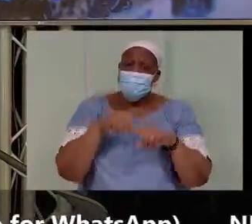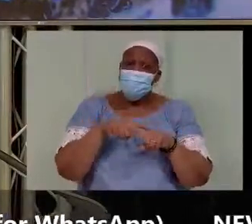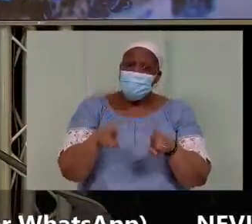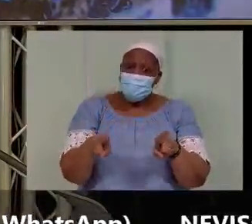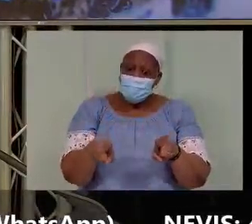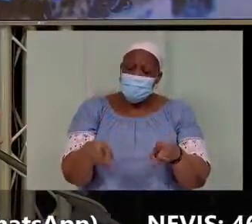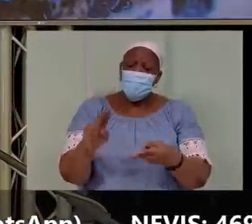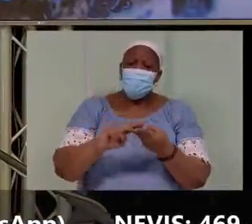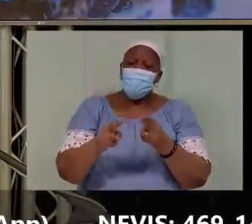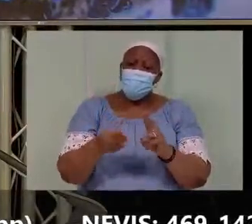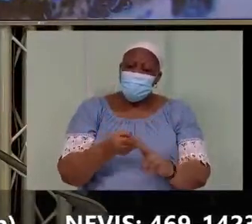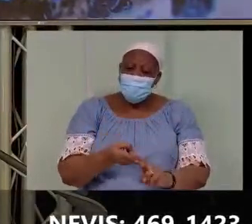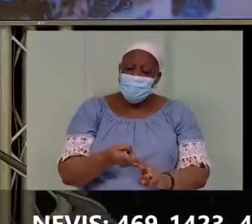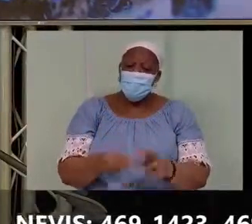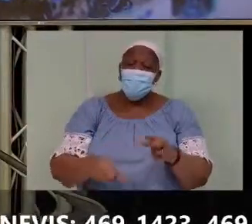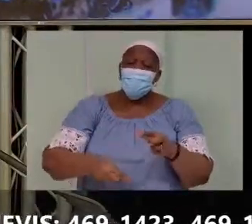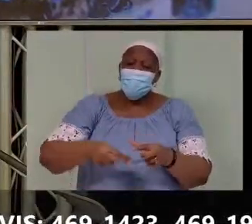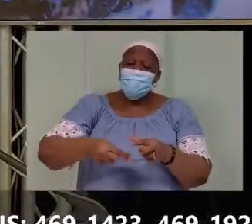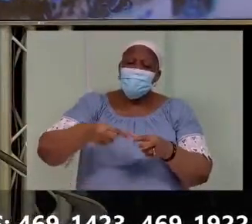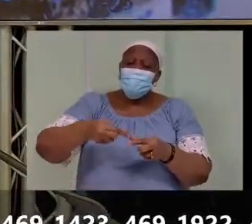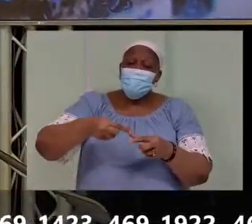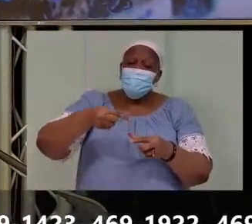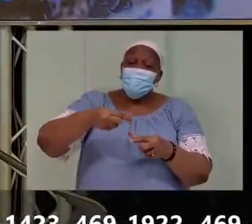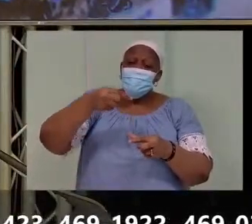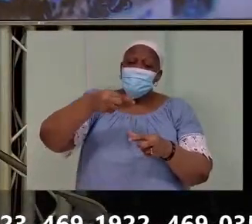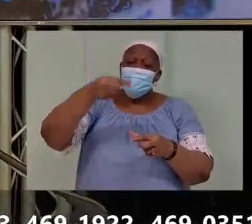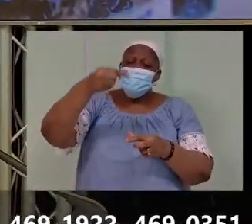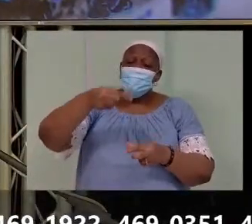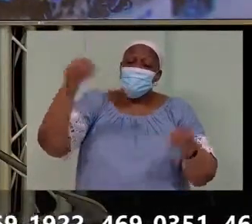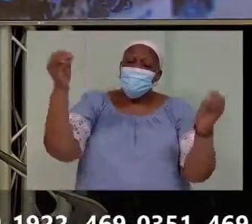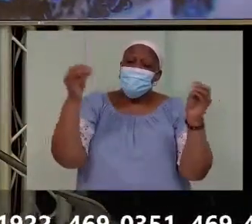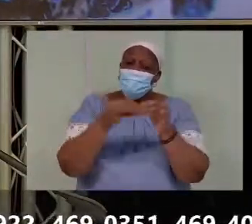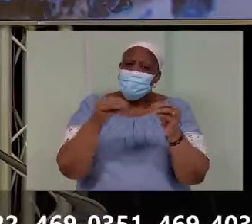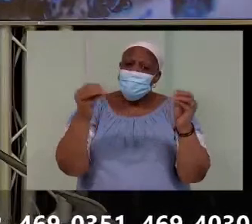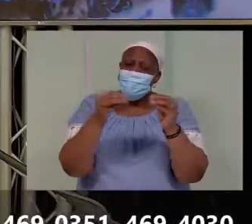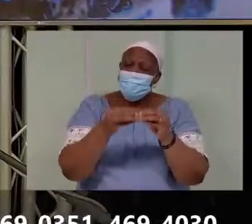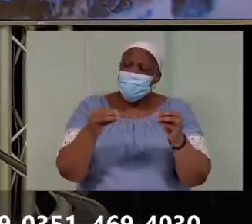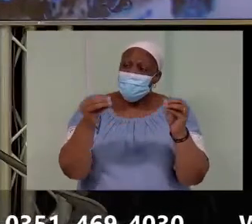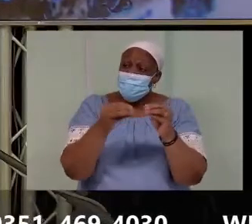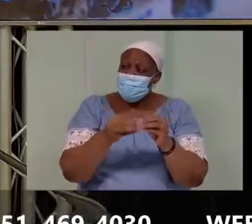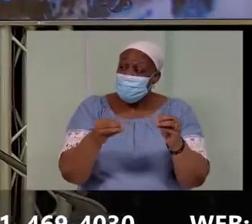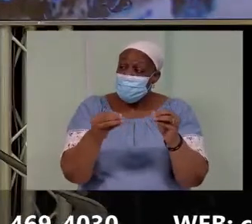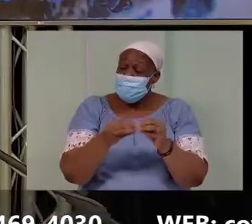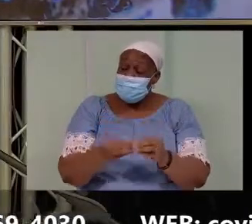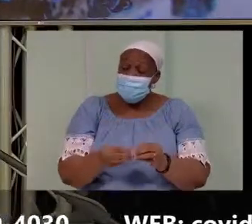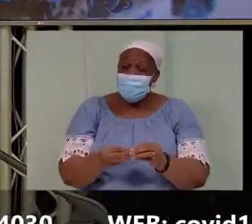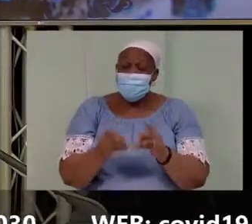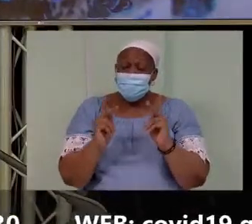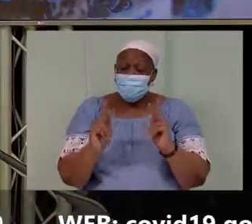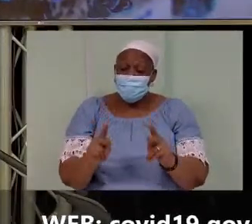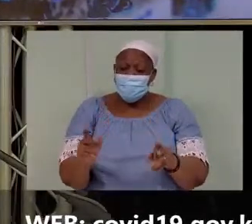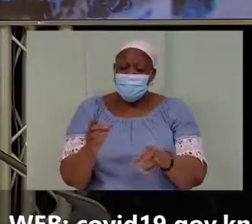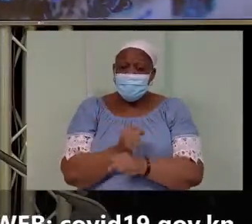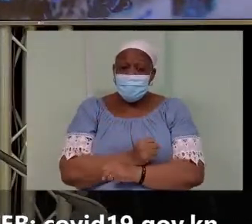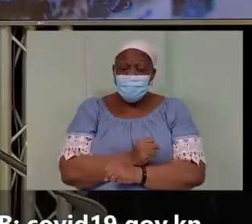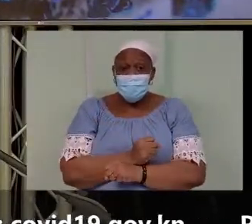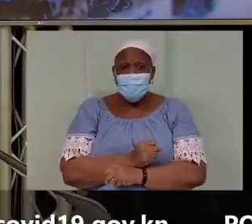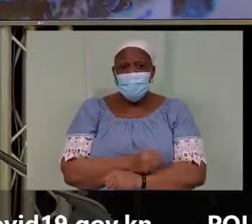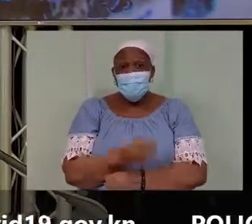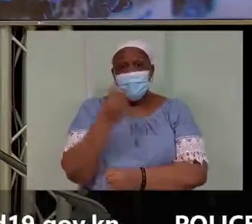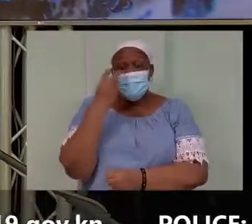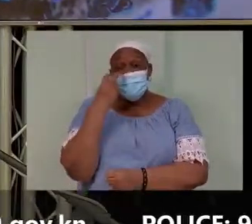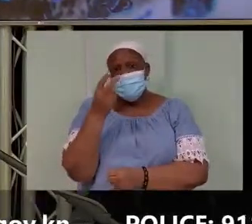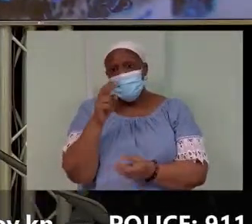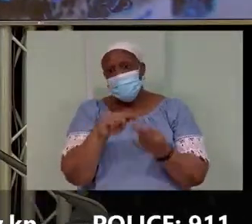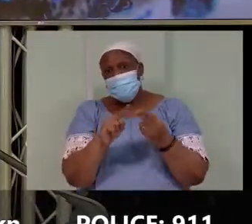some motorcycle rally without a mask. But we have been seeing the ill effects of them doing that, and there's a study recently that said